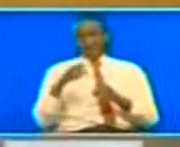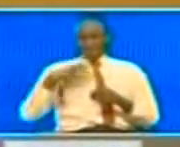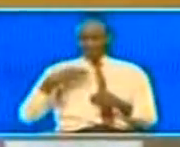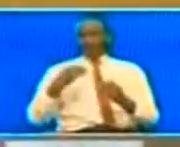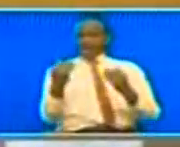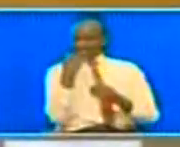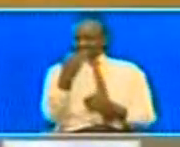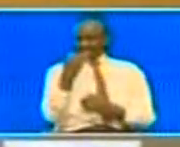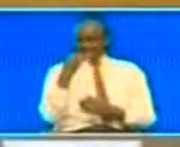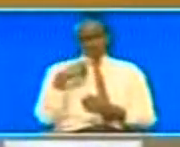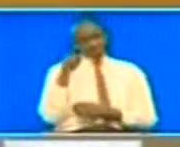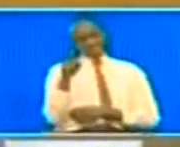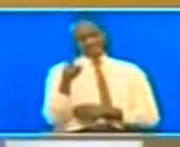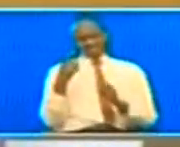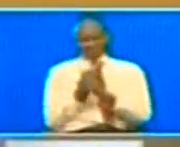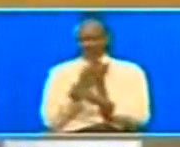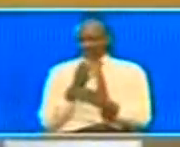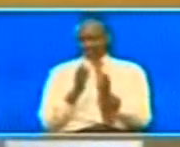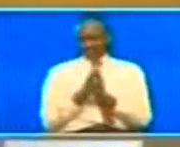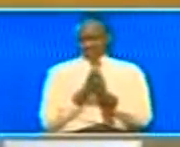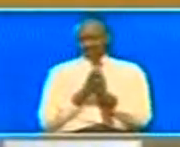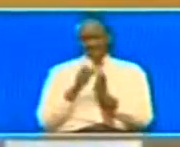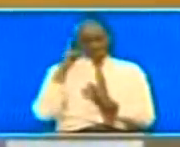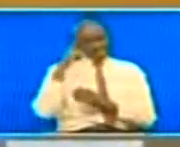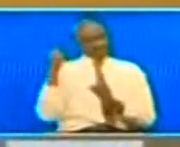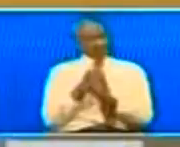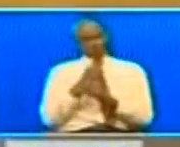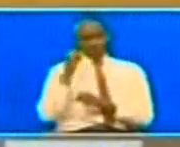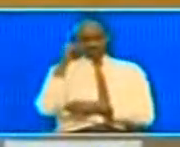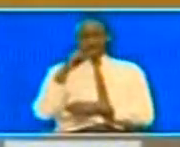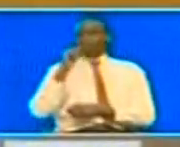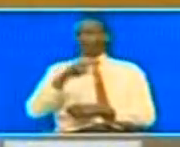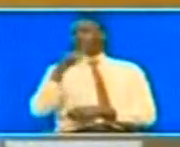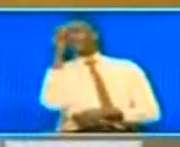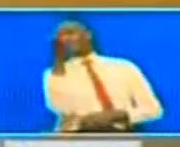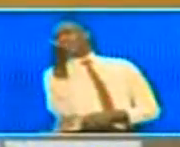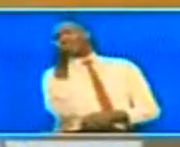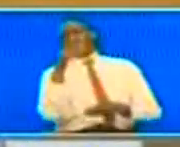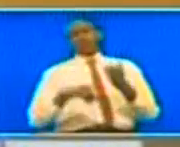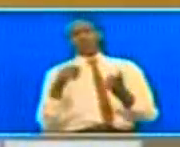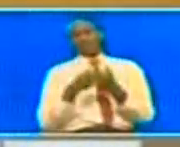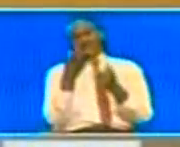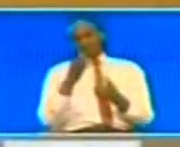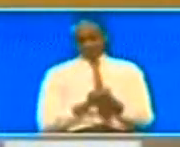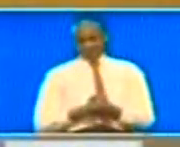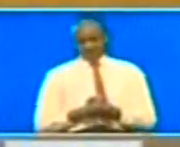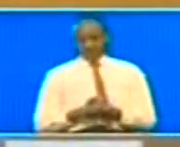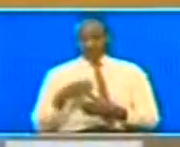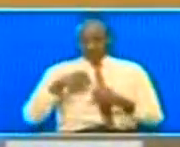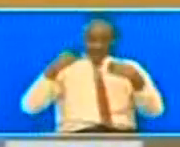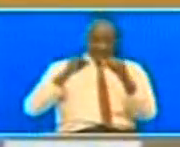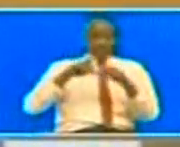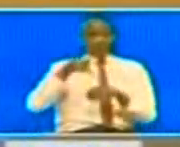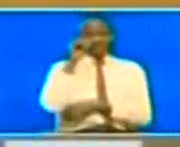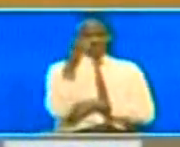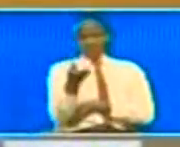for something very strange, which does not make sense. Can we find out what the problem is? So we tried to find out